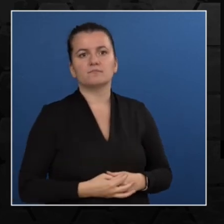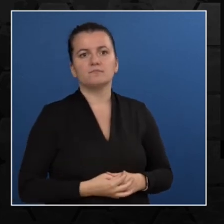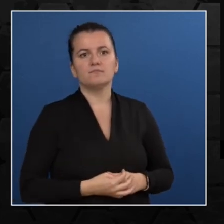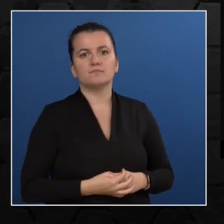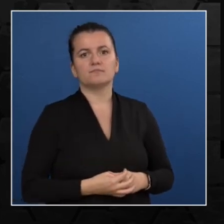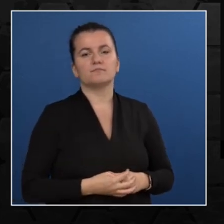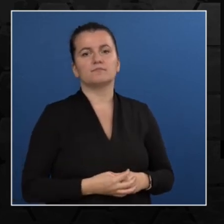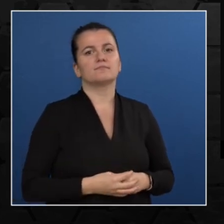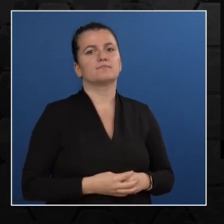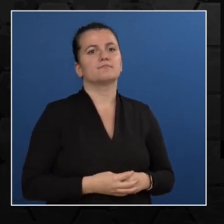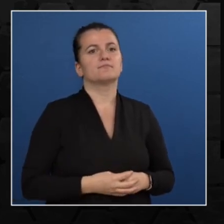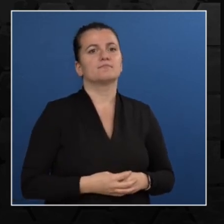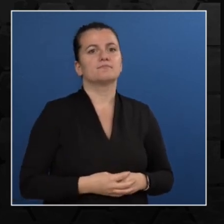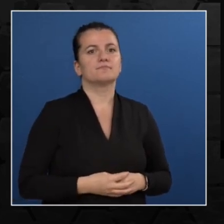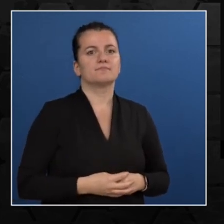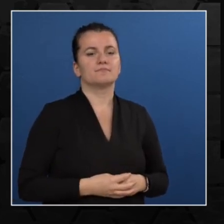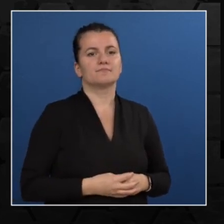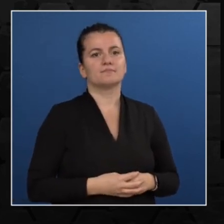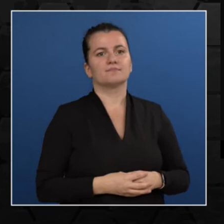page.